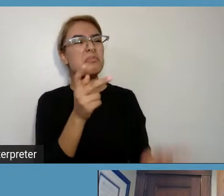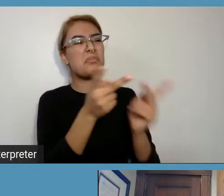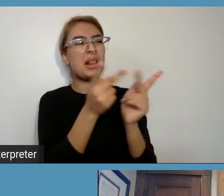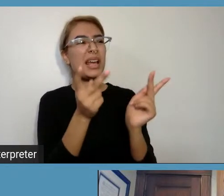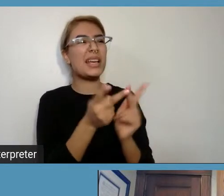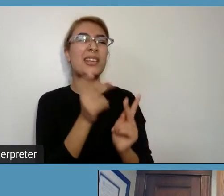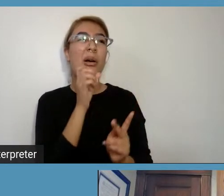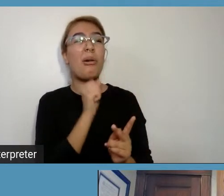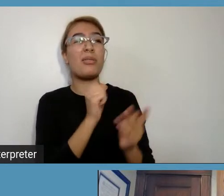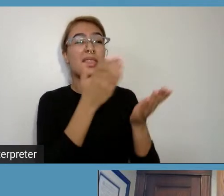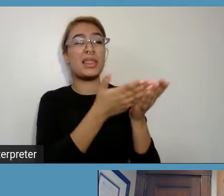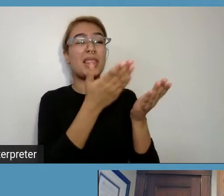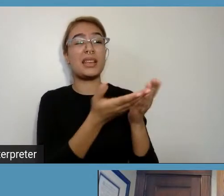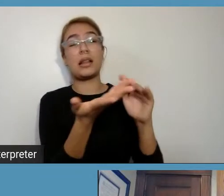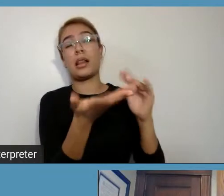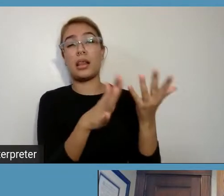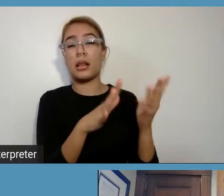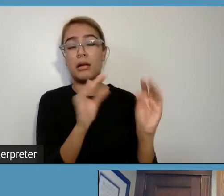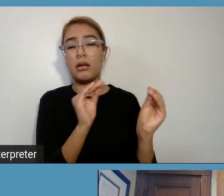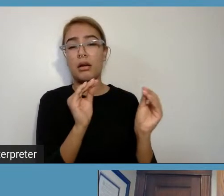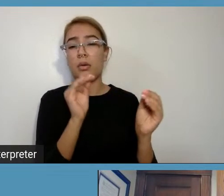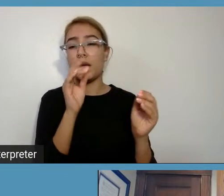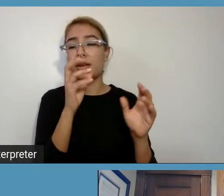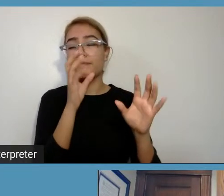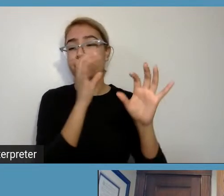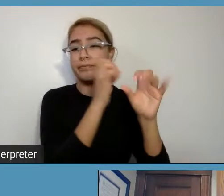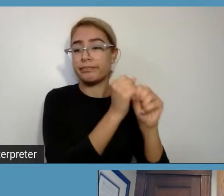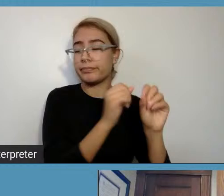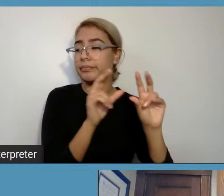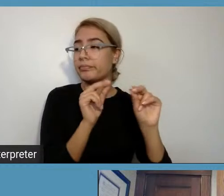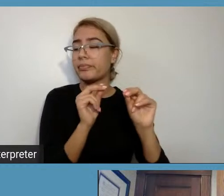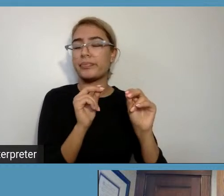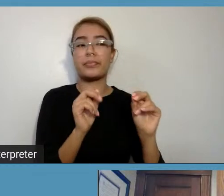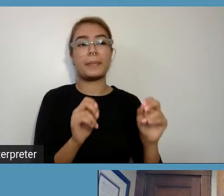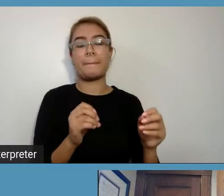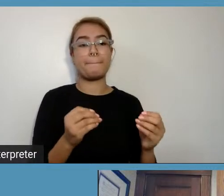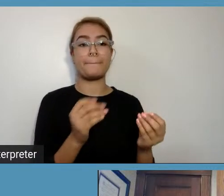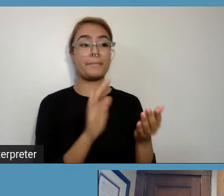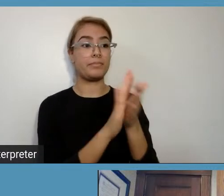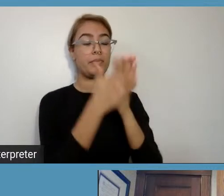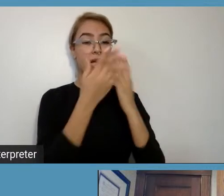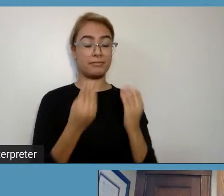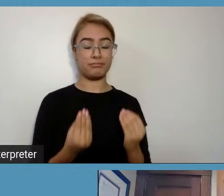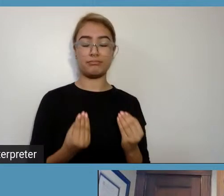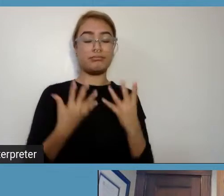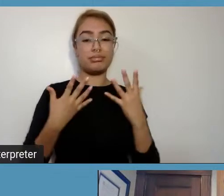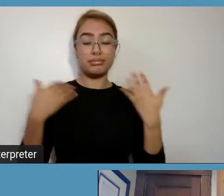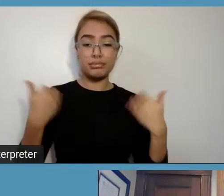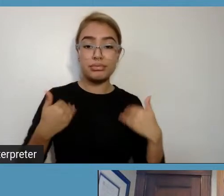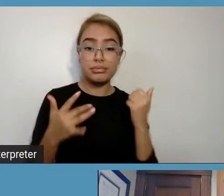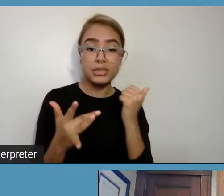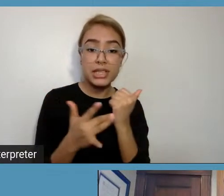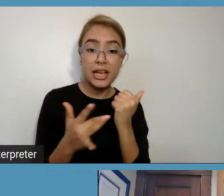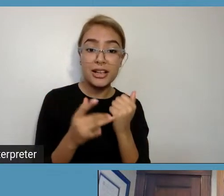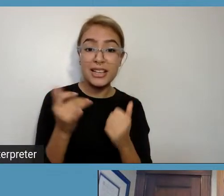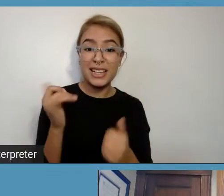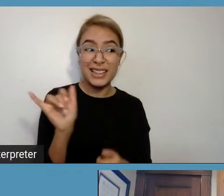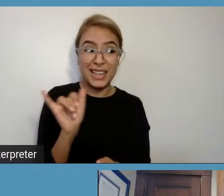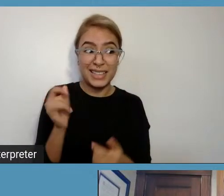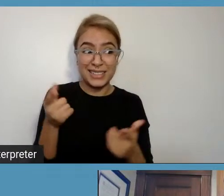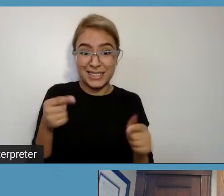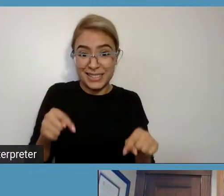old things go to die that nobody cares about, and bringing them back to life with technology like this